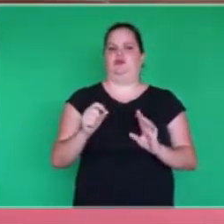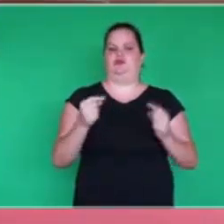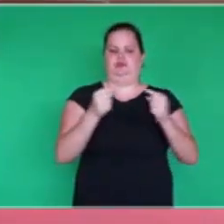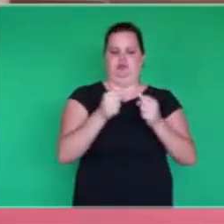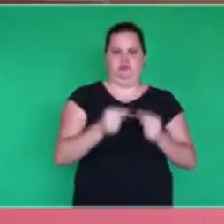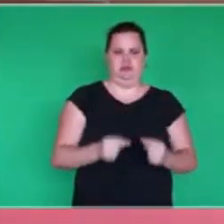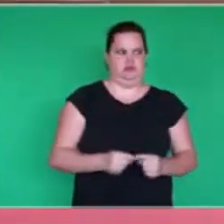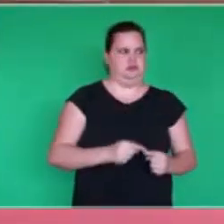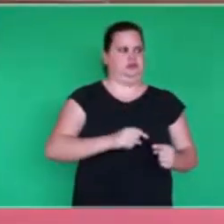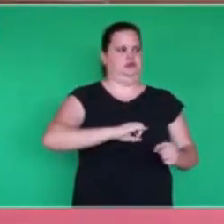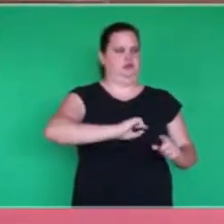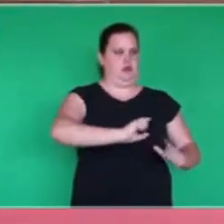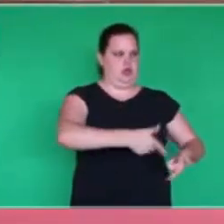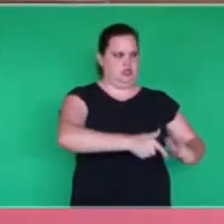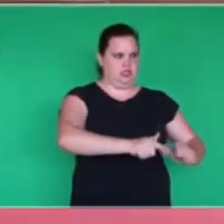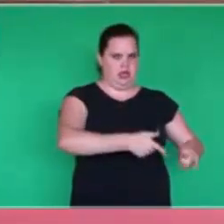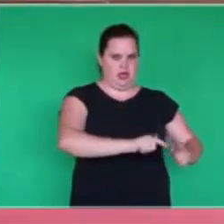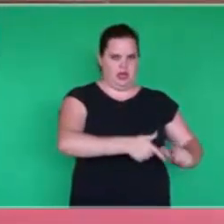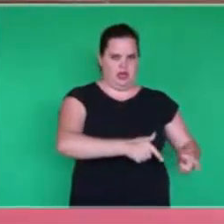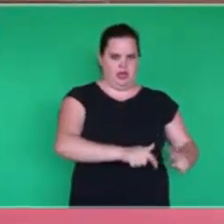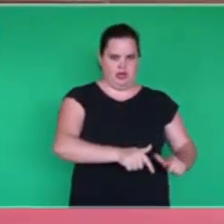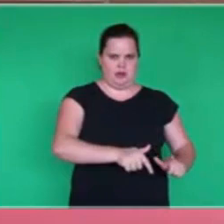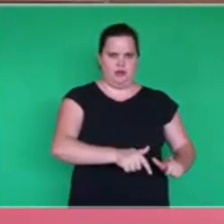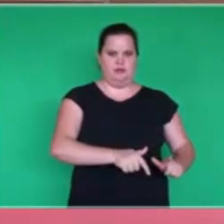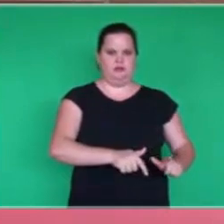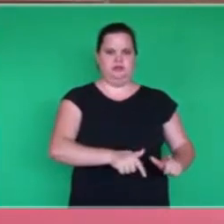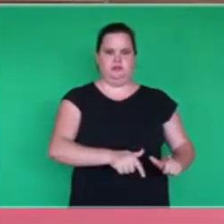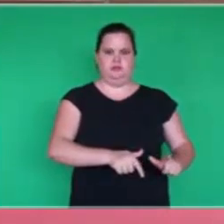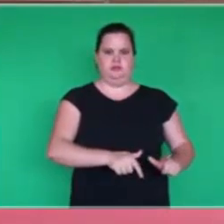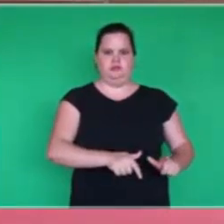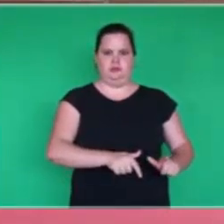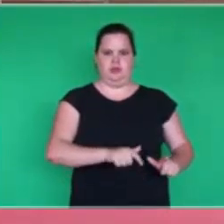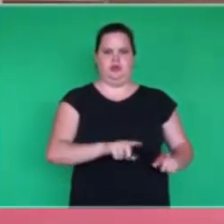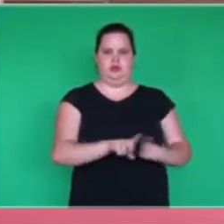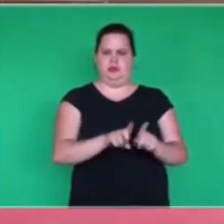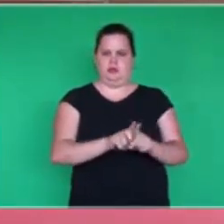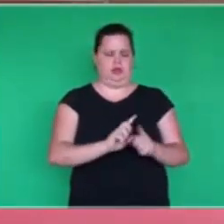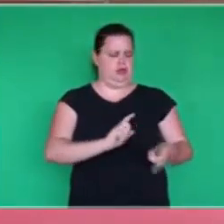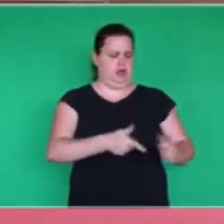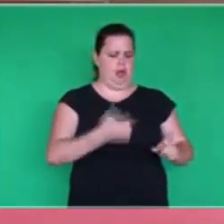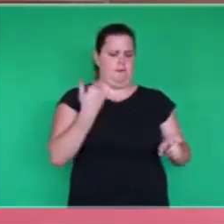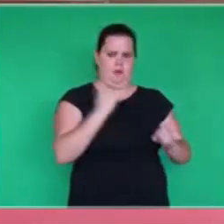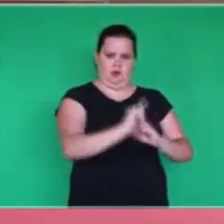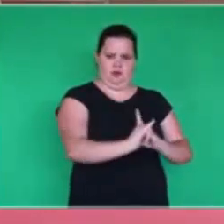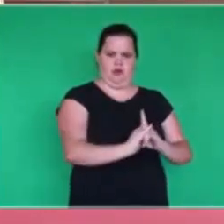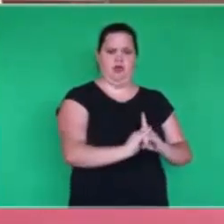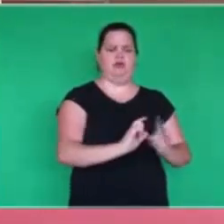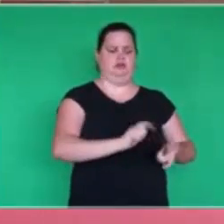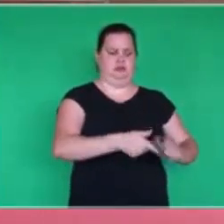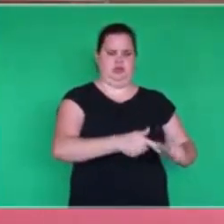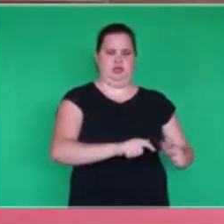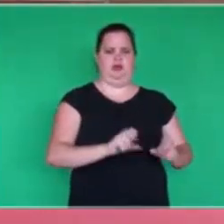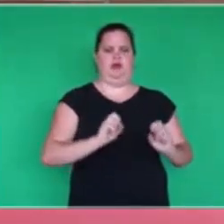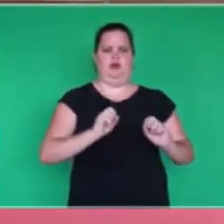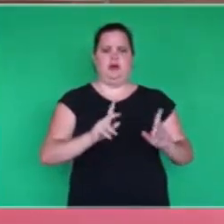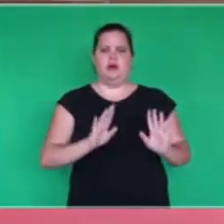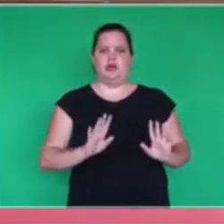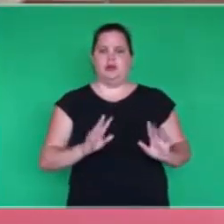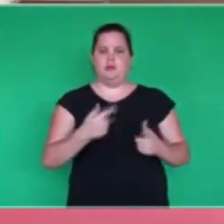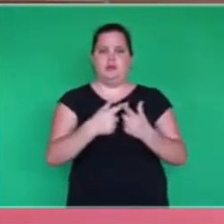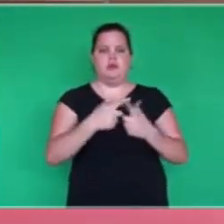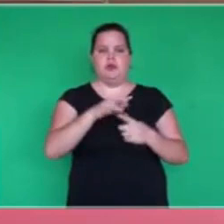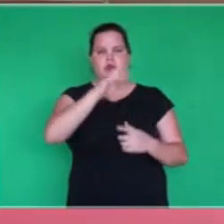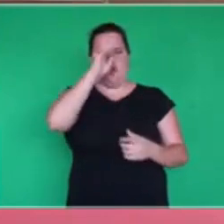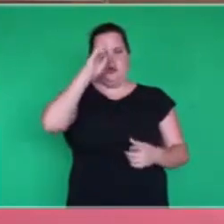and the door will close. We see in the book of Revelation, in the last letter to the church of